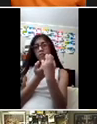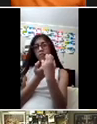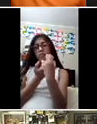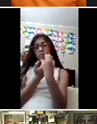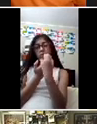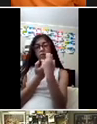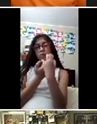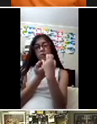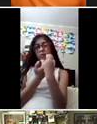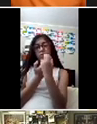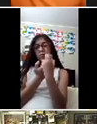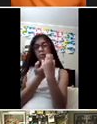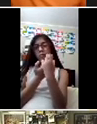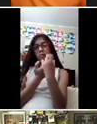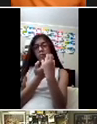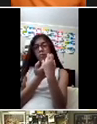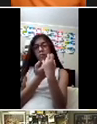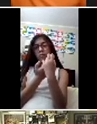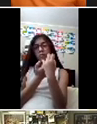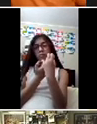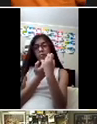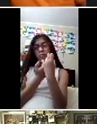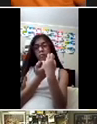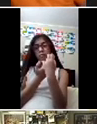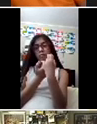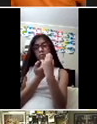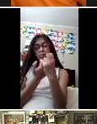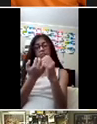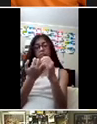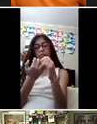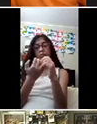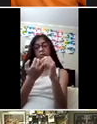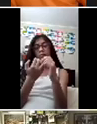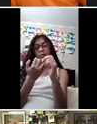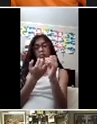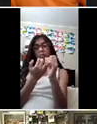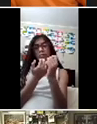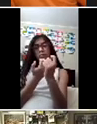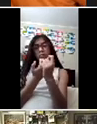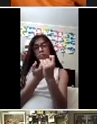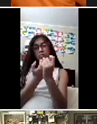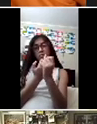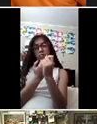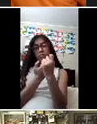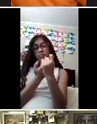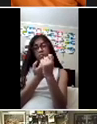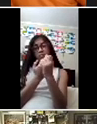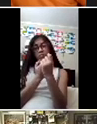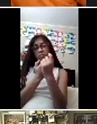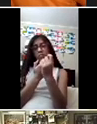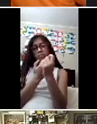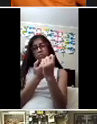The seed. What? The seed. The seed, right.